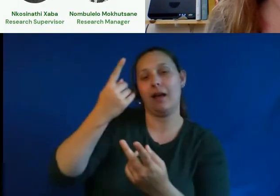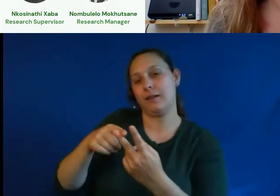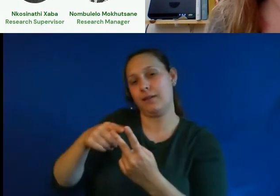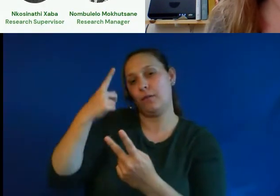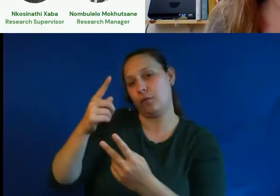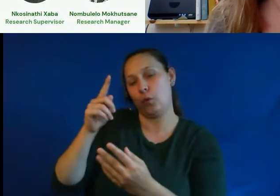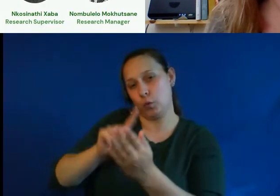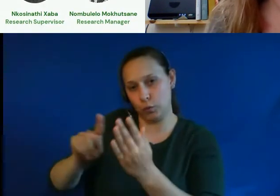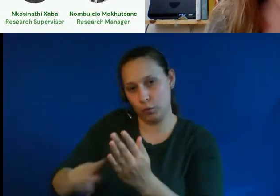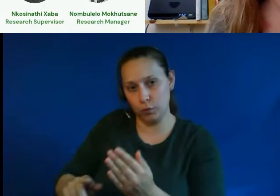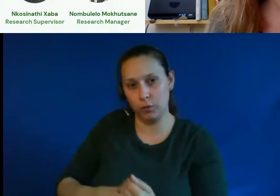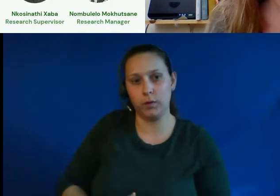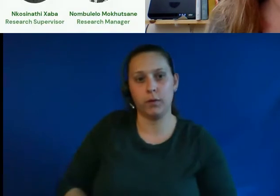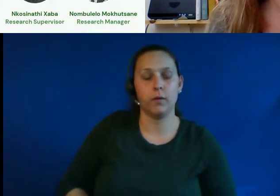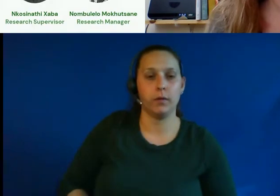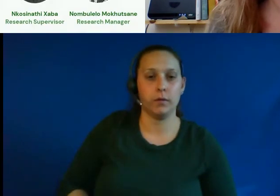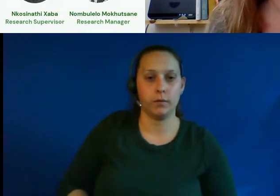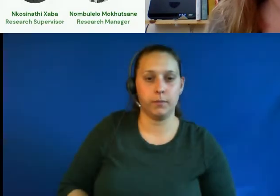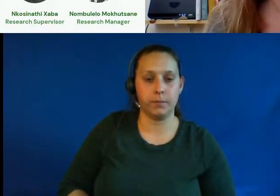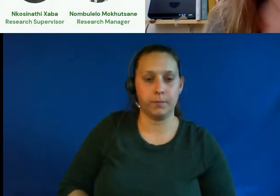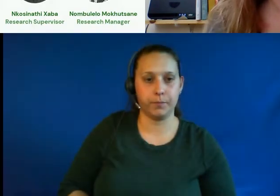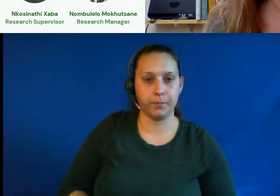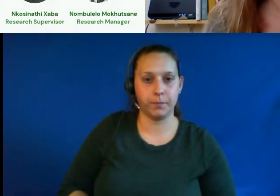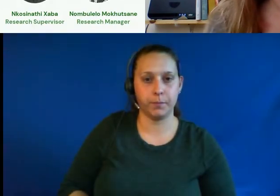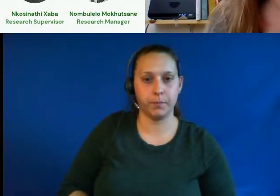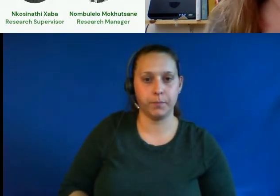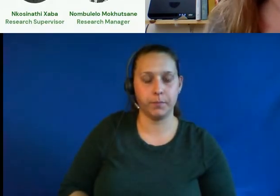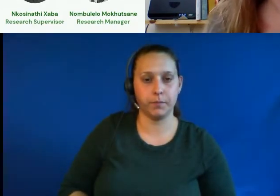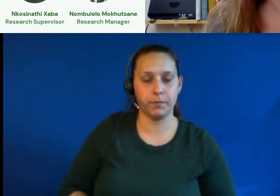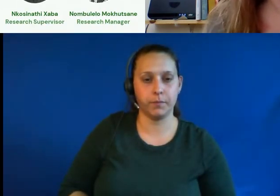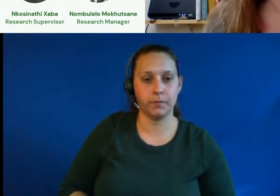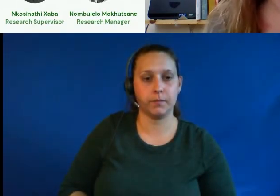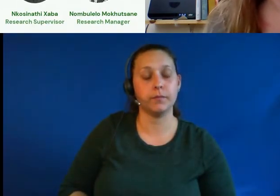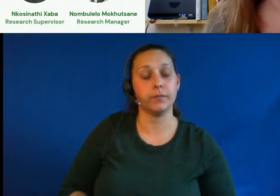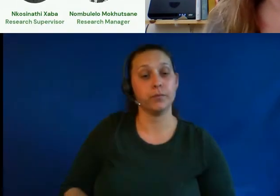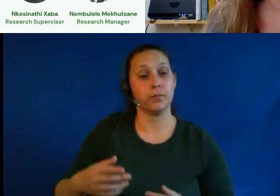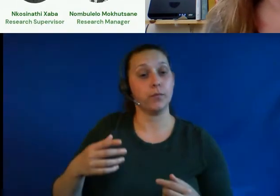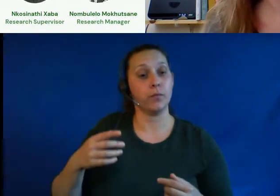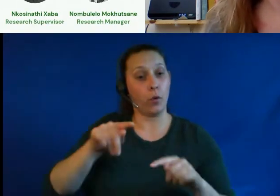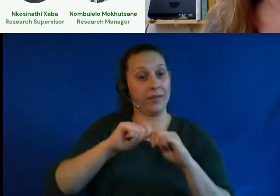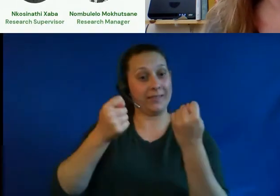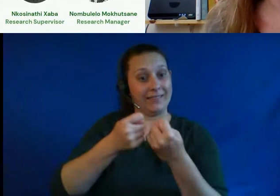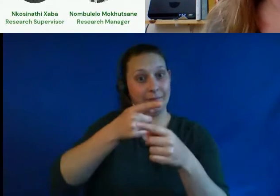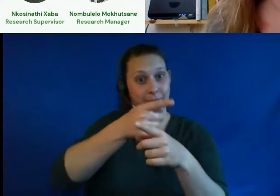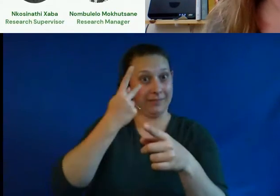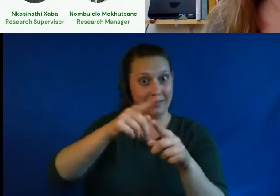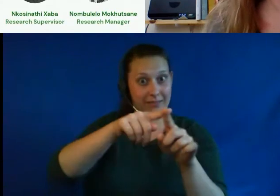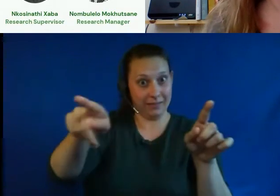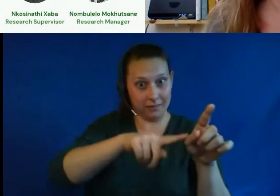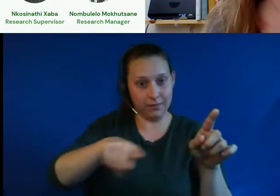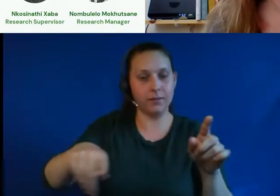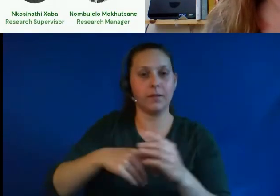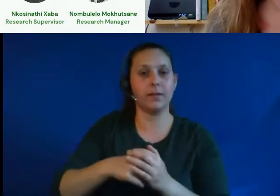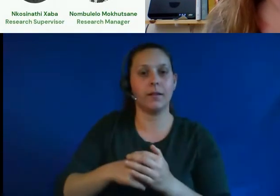designer and lawyer, respectively. This has been able to help us to grow